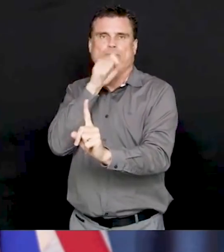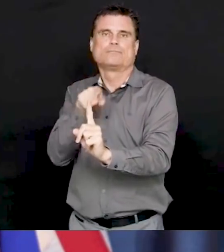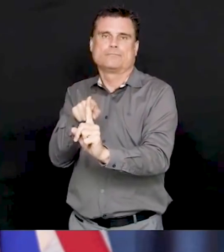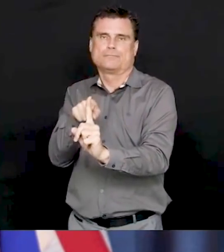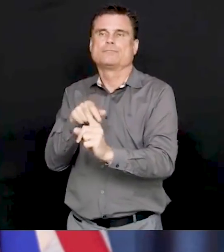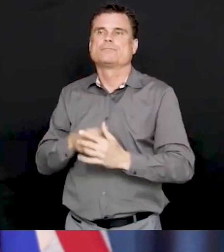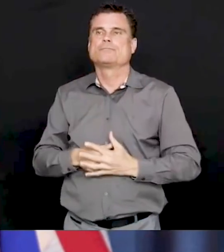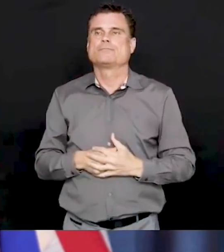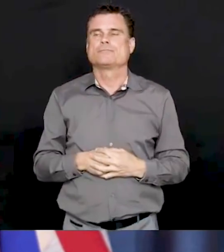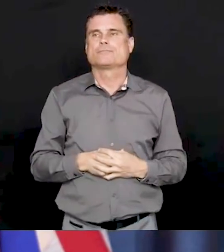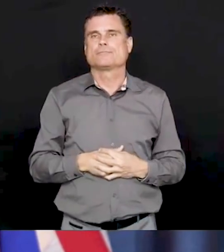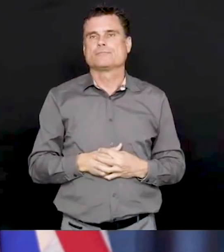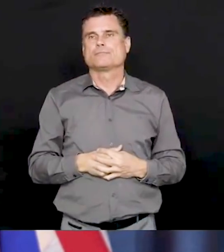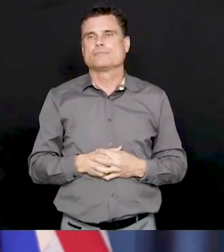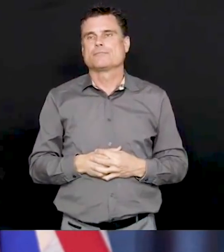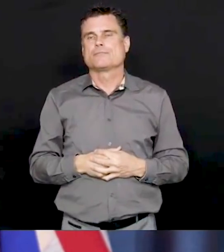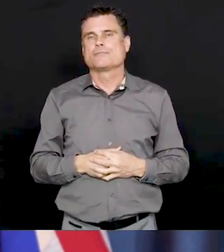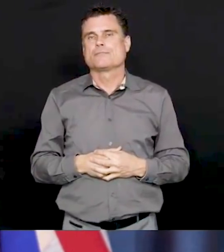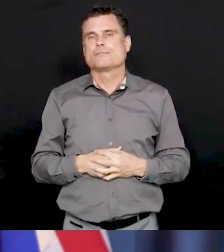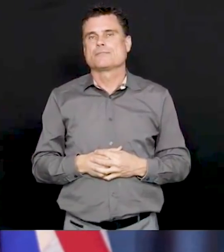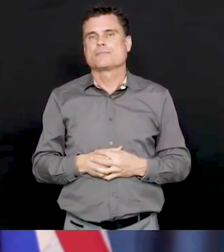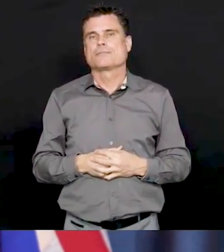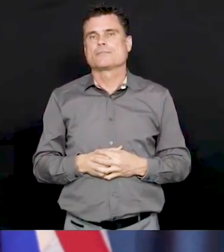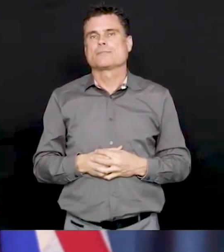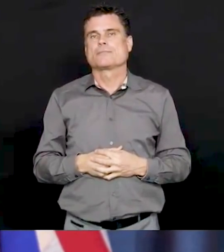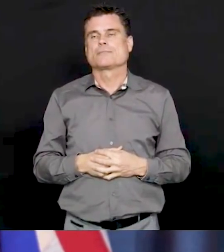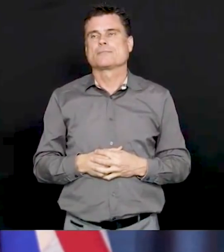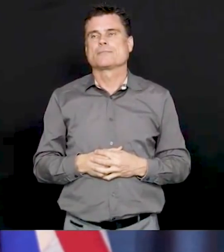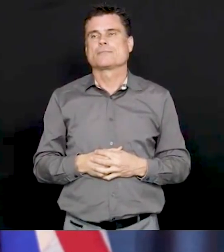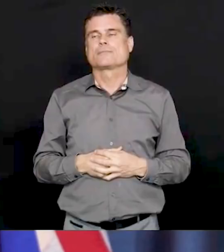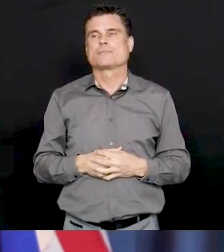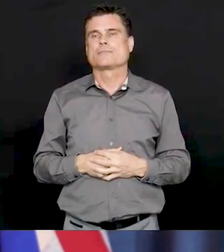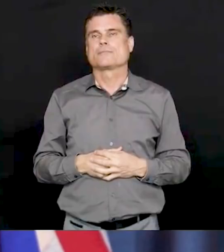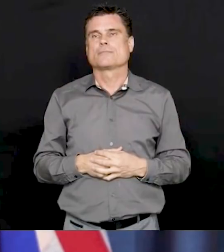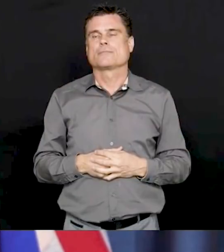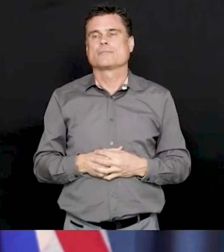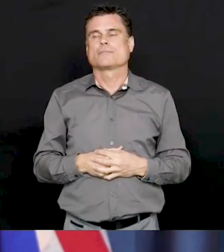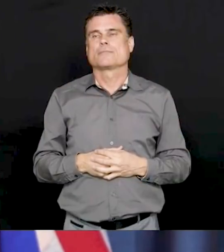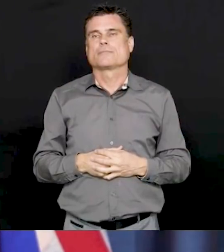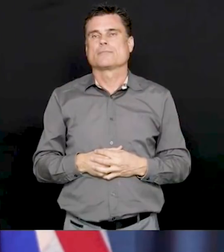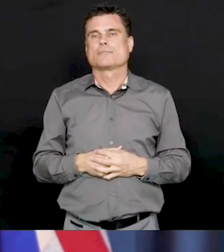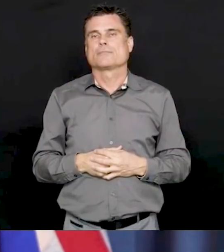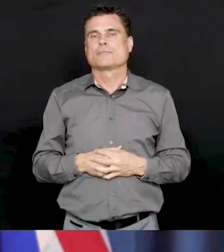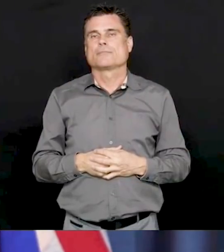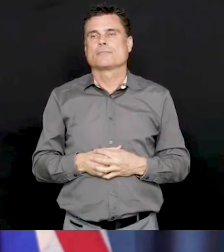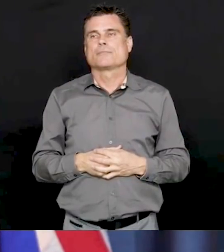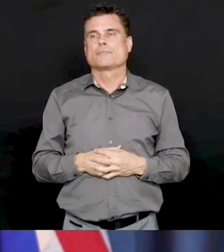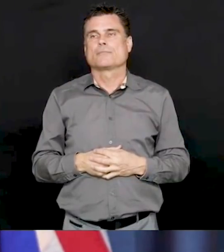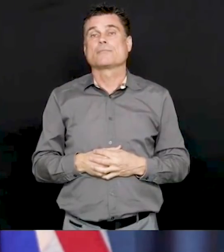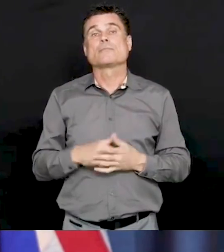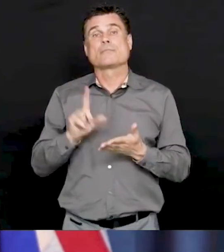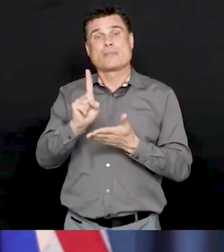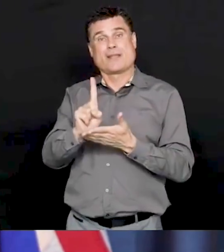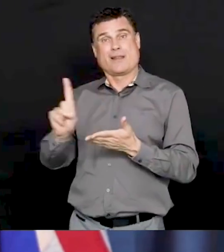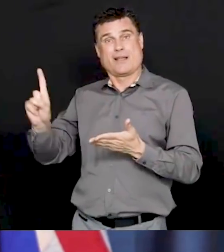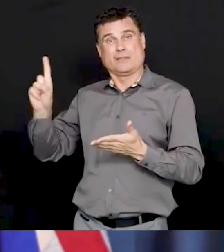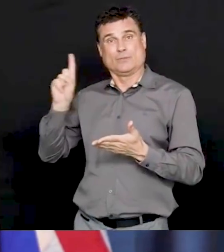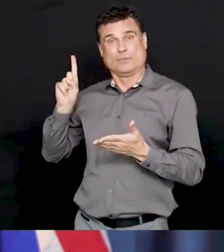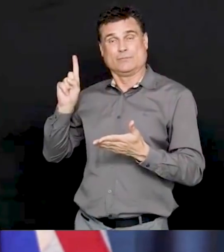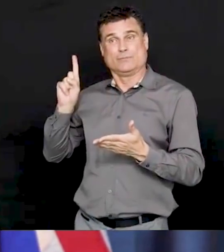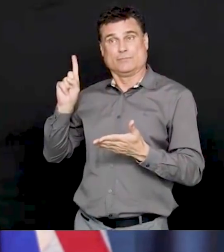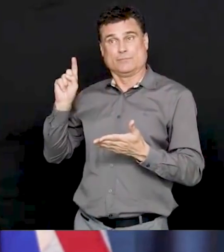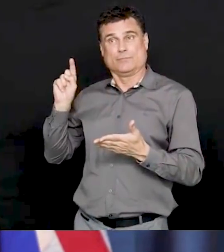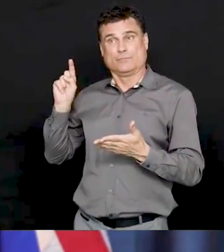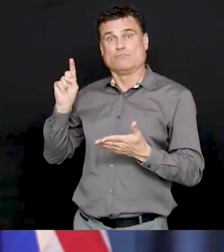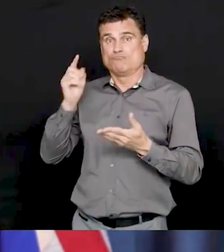I think we've talked a little bit last week. We shared a lot of the numbers, the modeling that we're looking